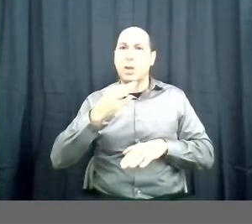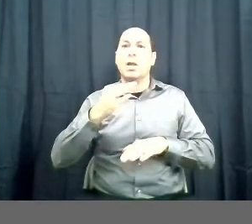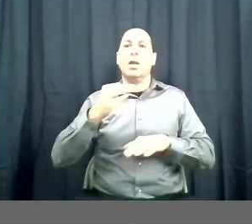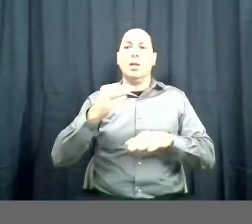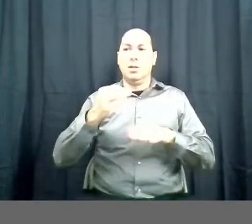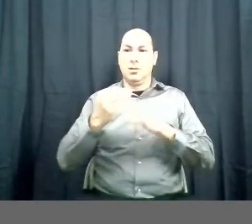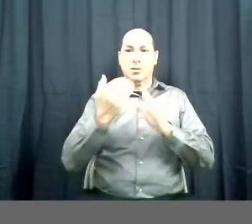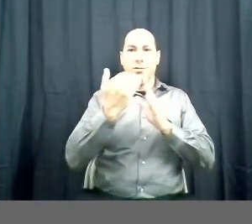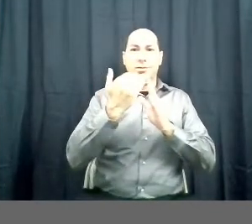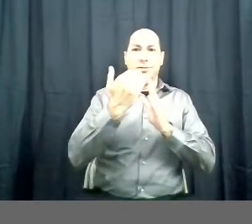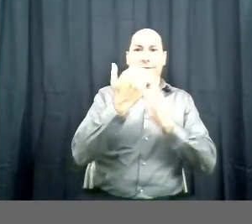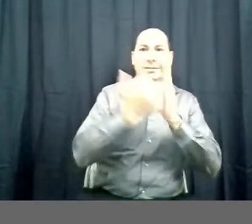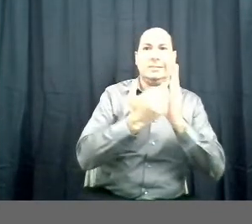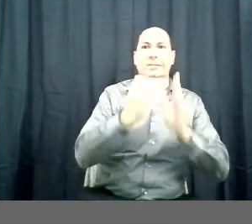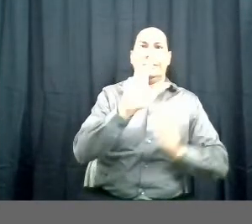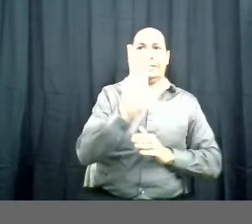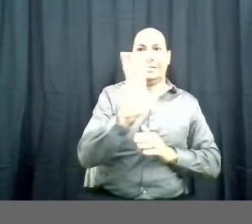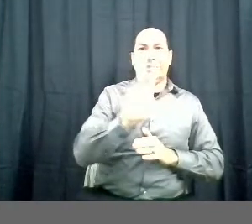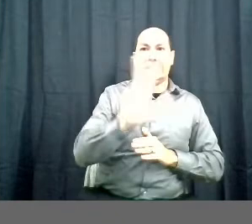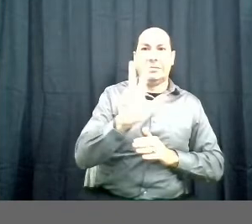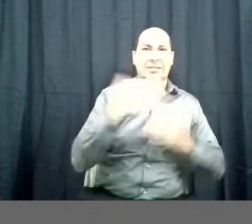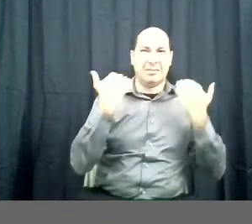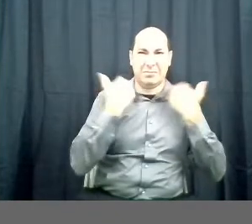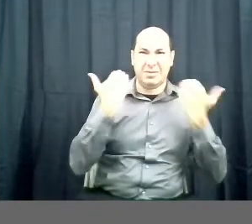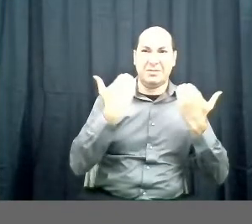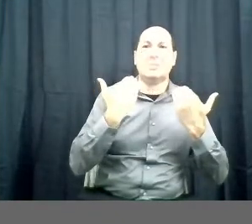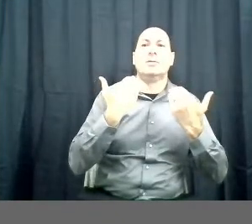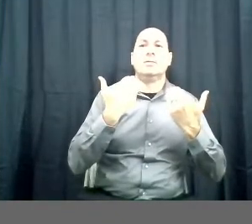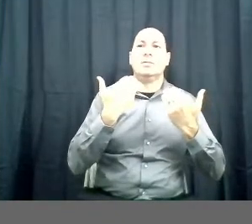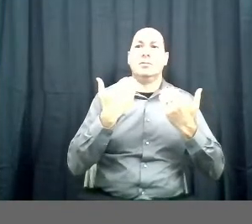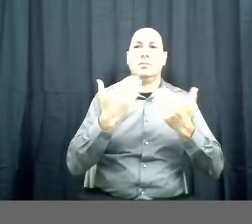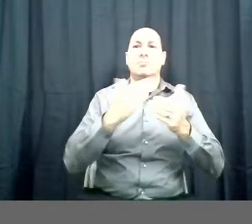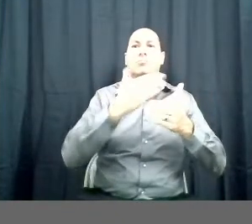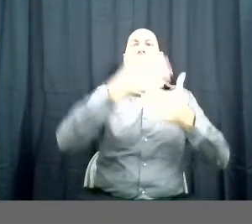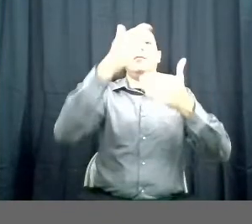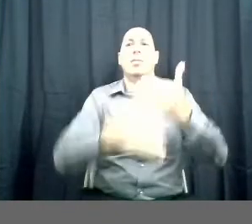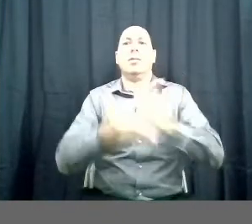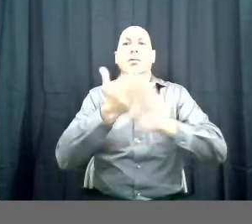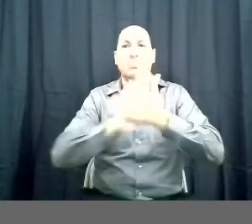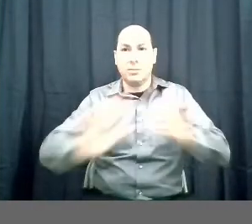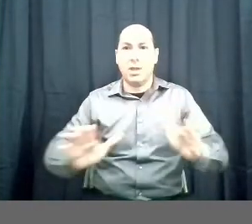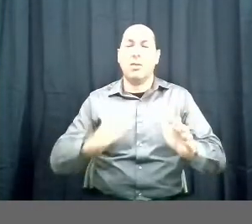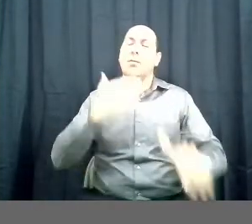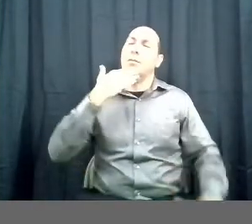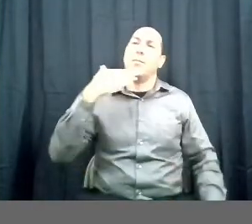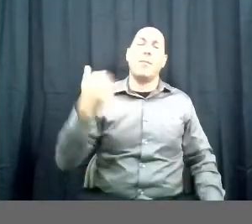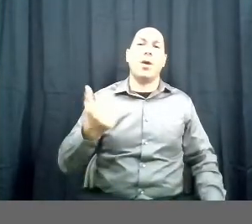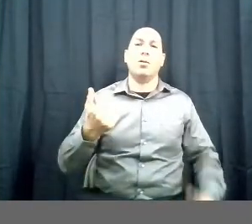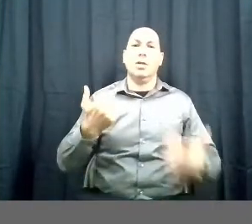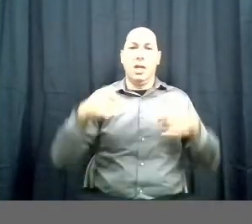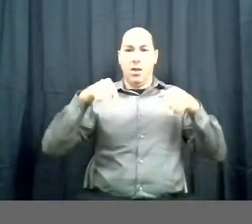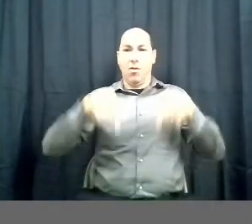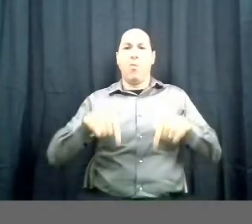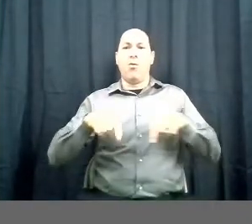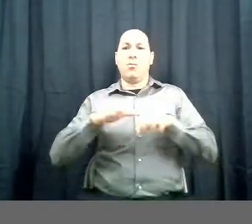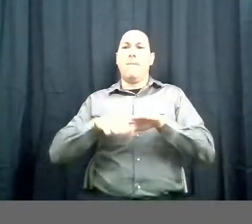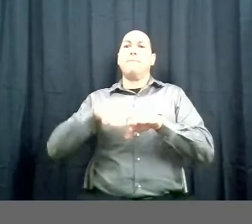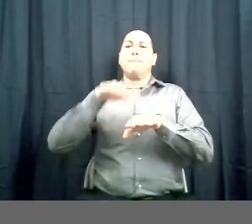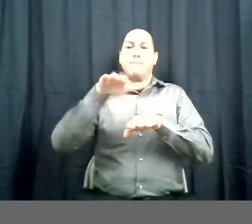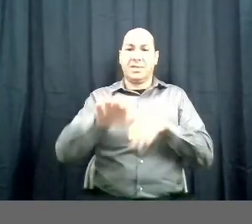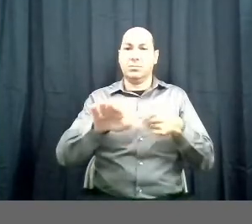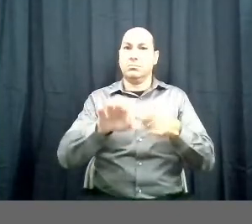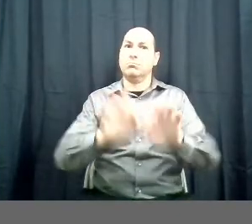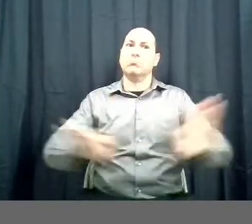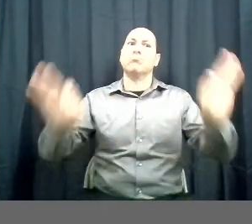is. So I feel good that we're taking an important step forward today. The next issue